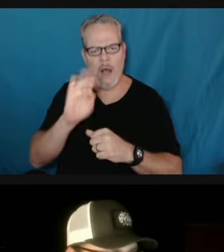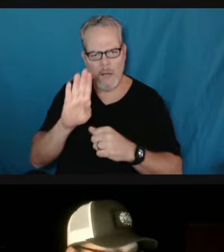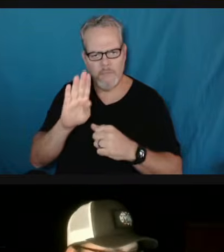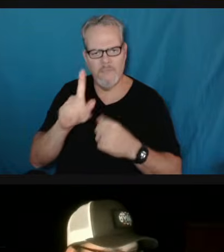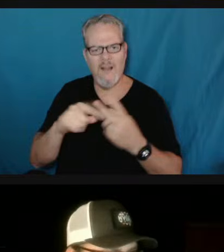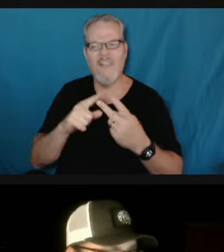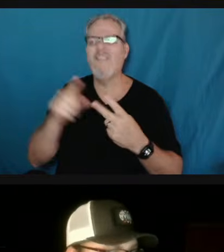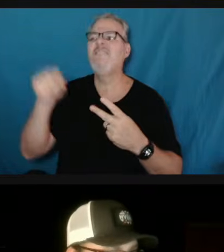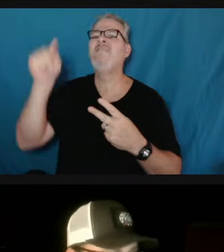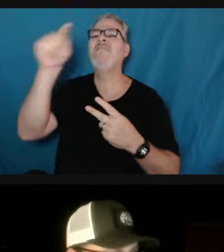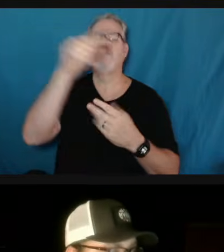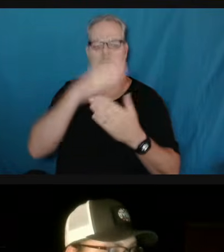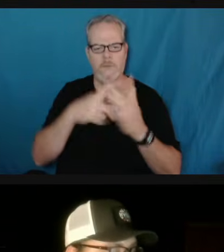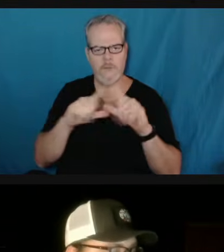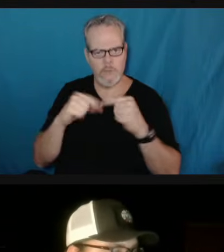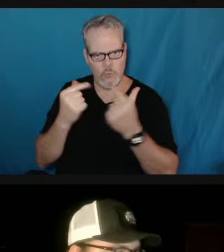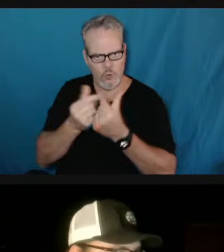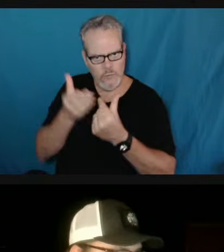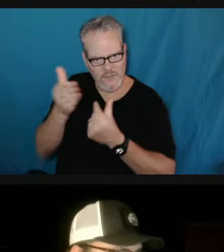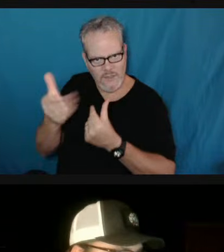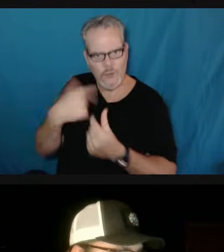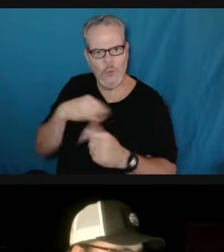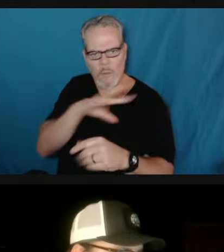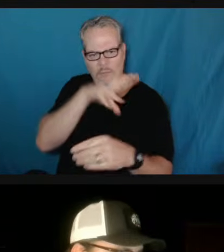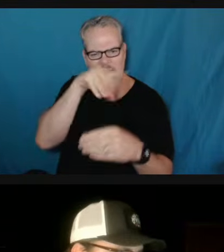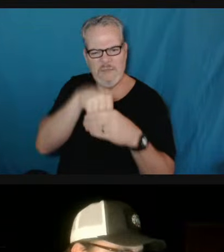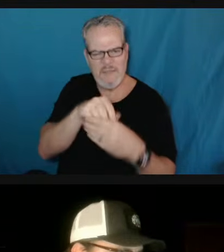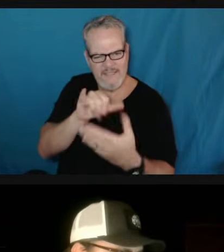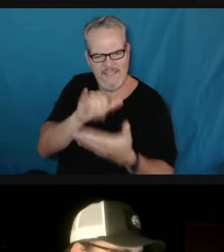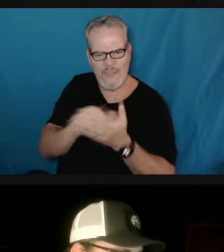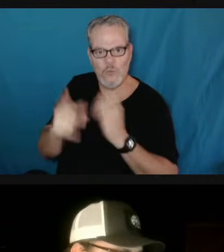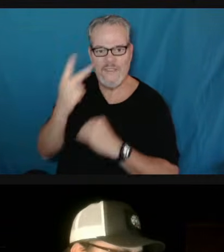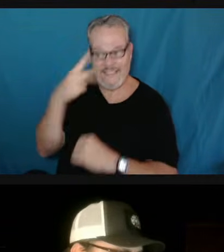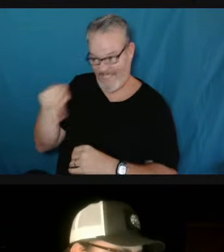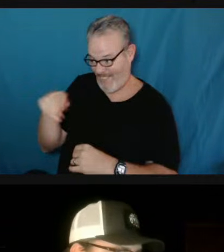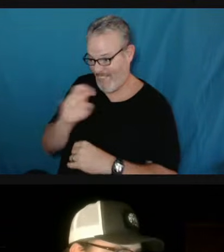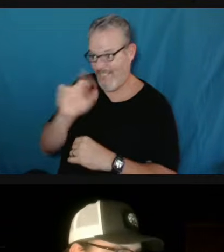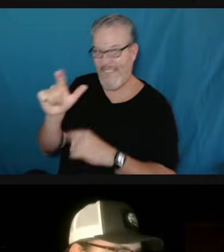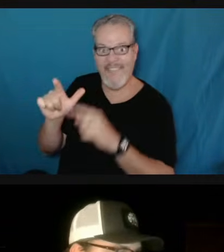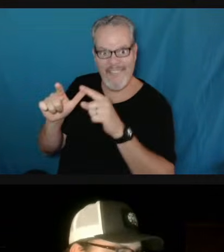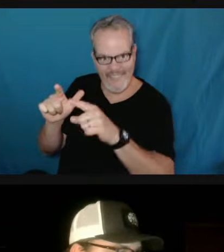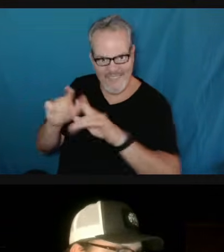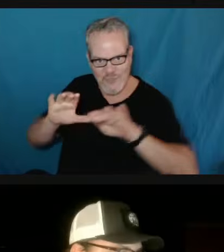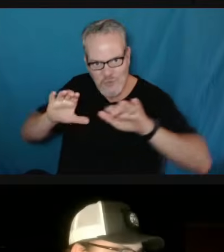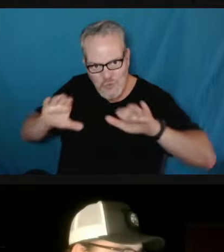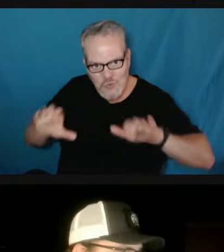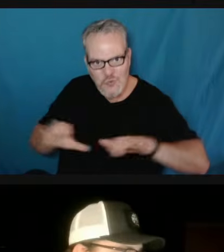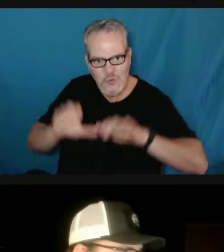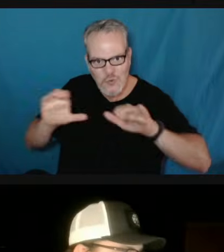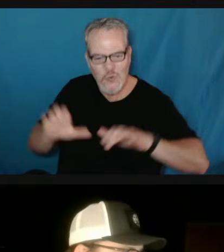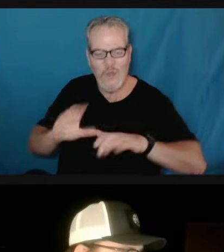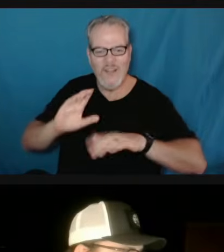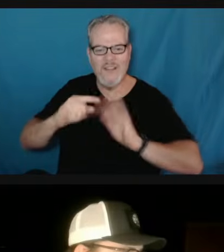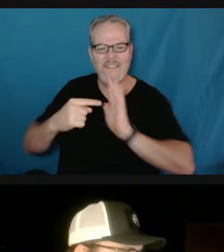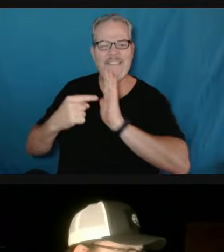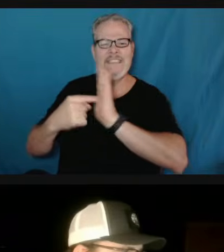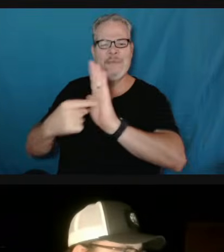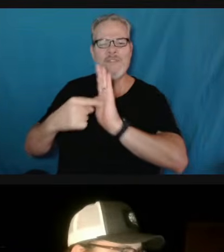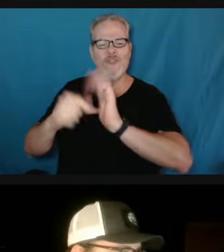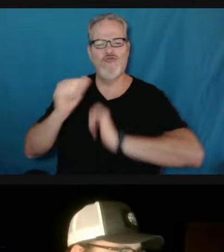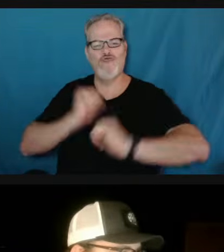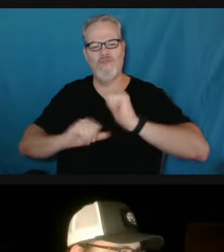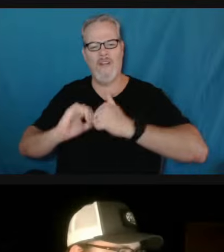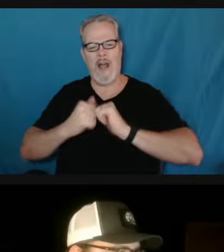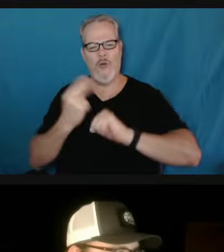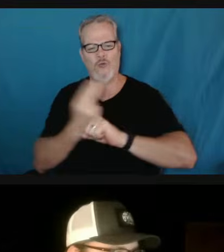before. So when we participated in this, you can see Philip there doing our little lava demonstration in